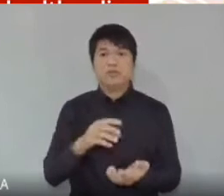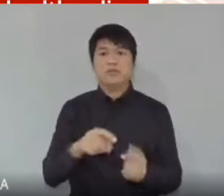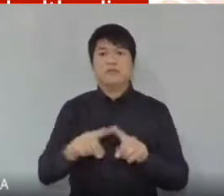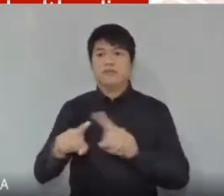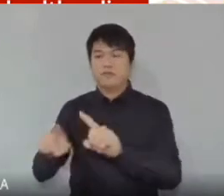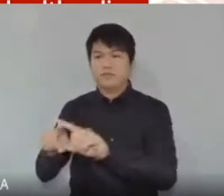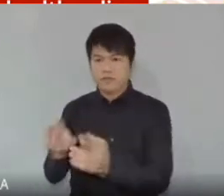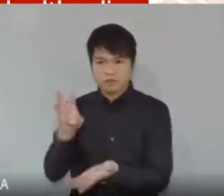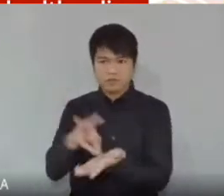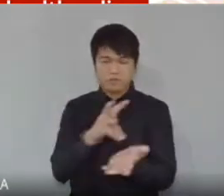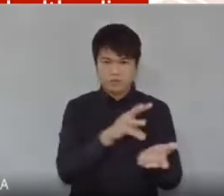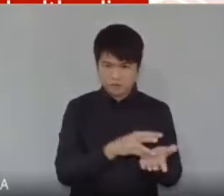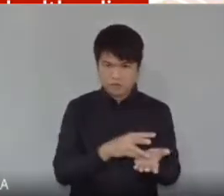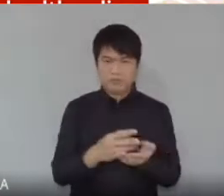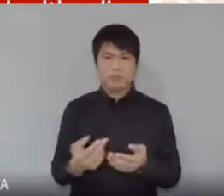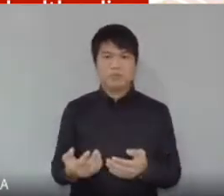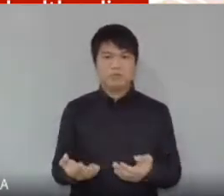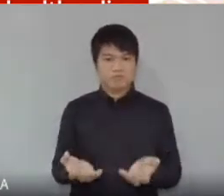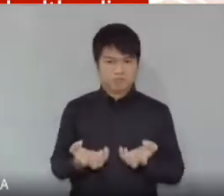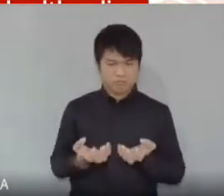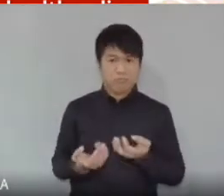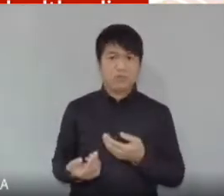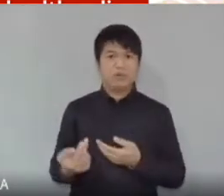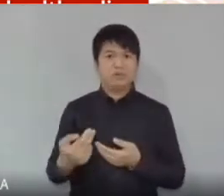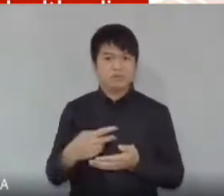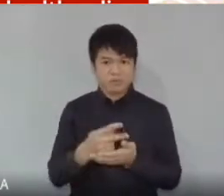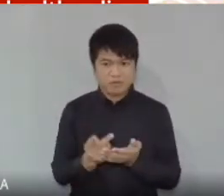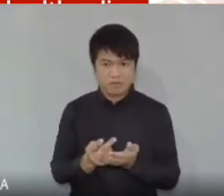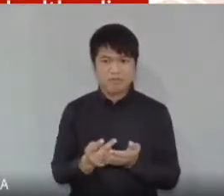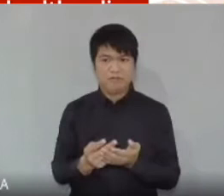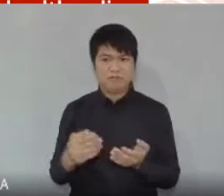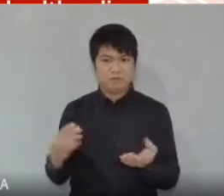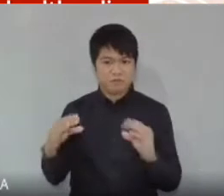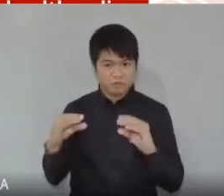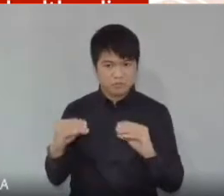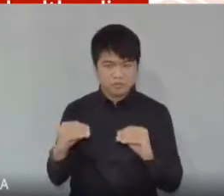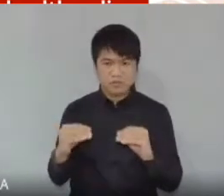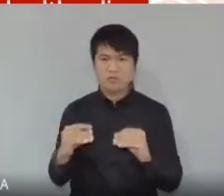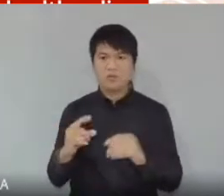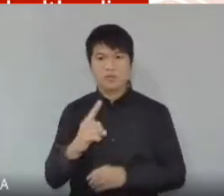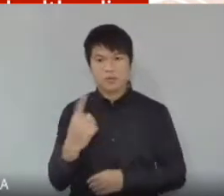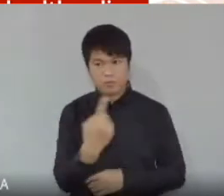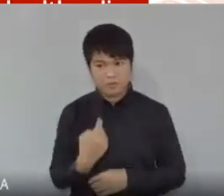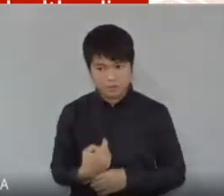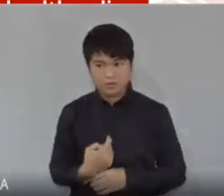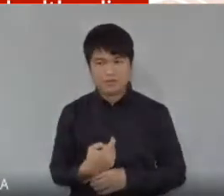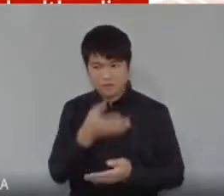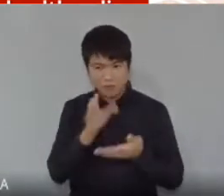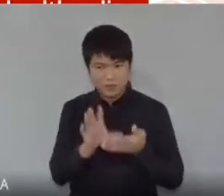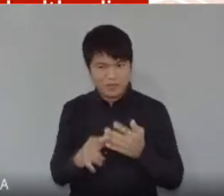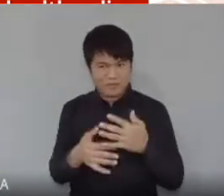would like you to be part of the conversation. Your reflections and questions are very welcome. Please use the